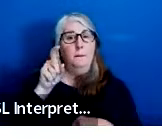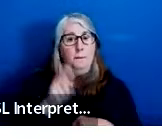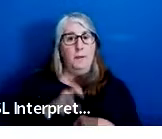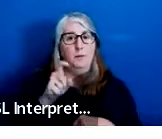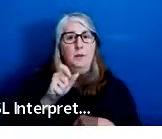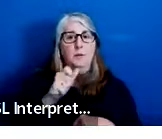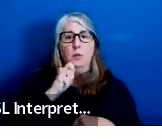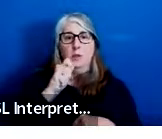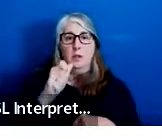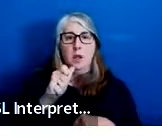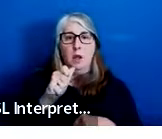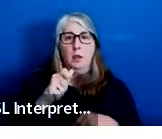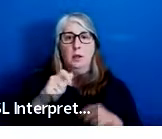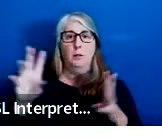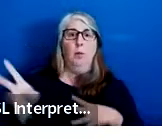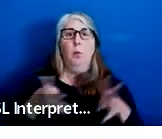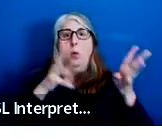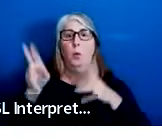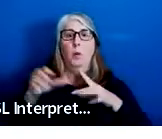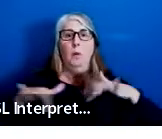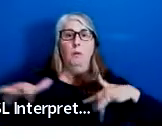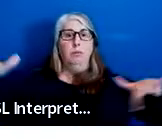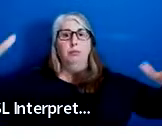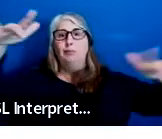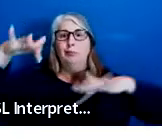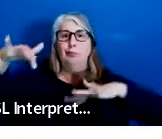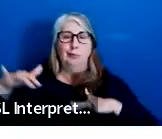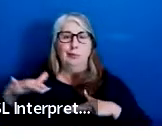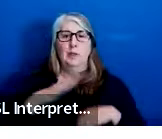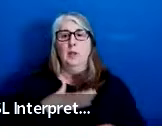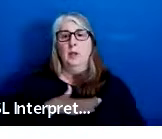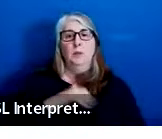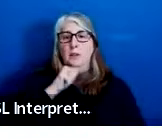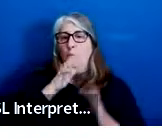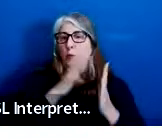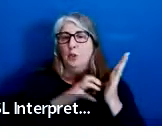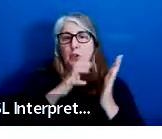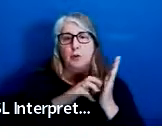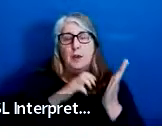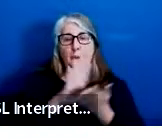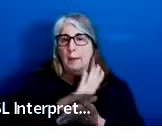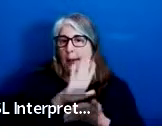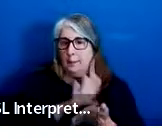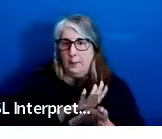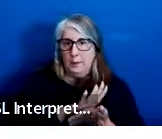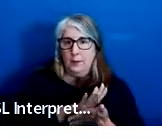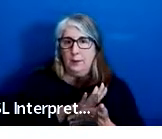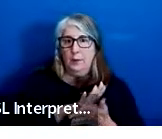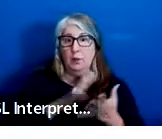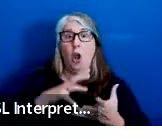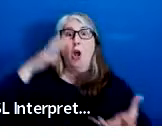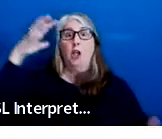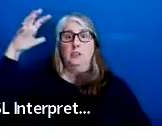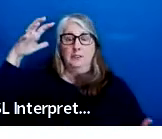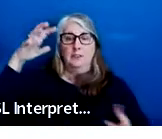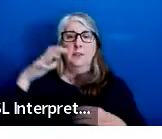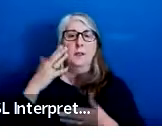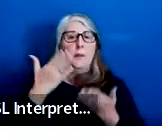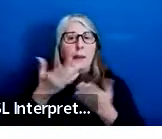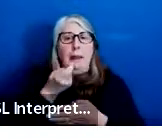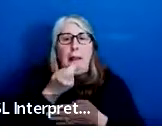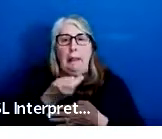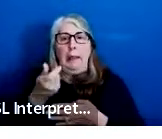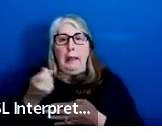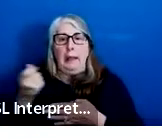not going to blow around the street. So please Absolutely. don't put shredded paper Mhm. in large amounts. You might want to use small amounts